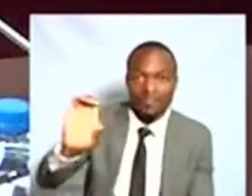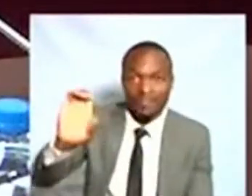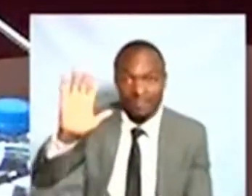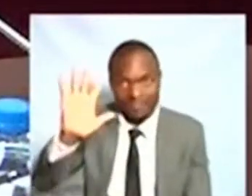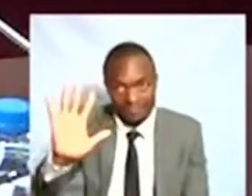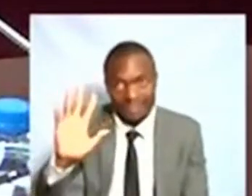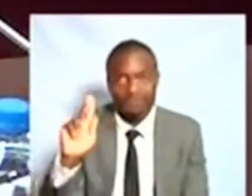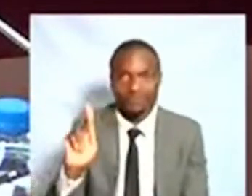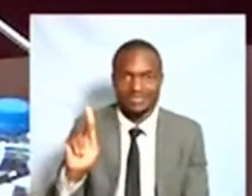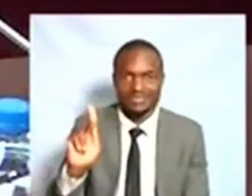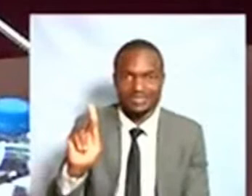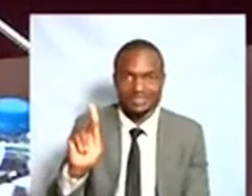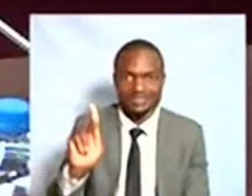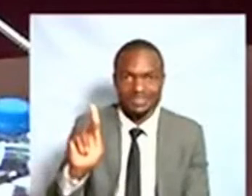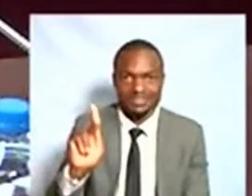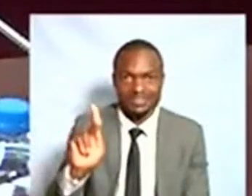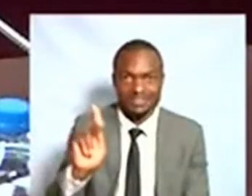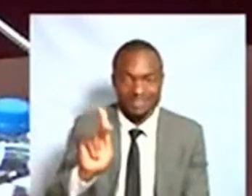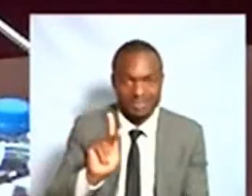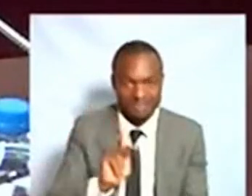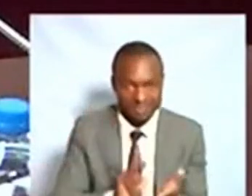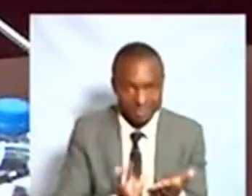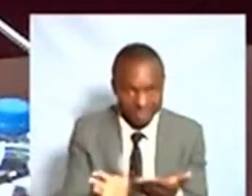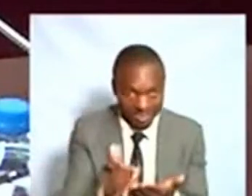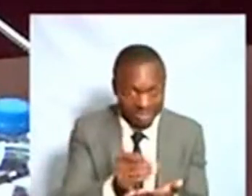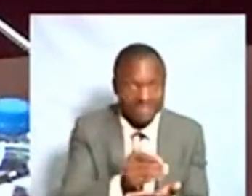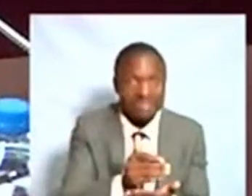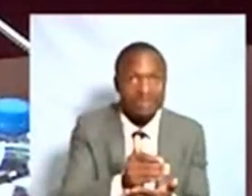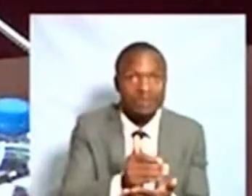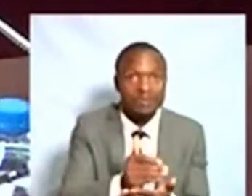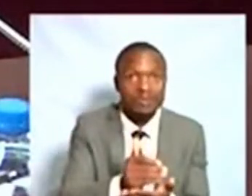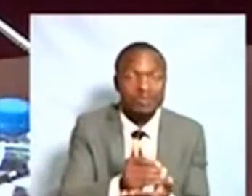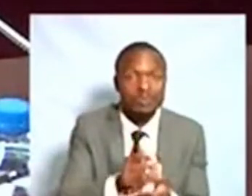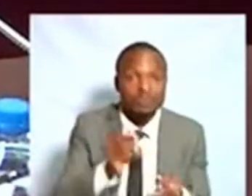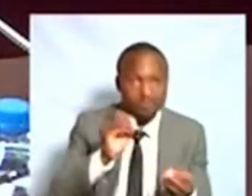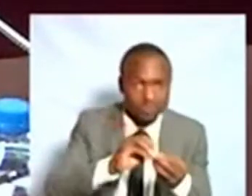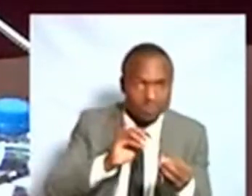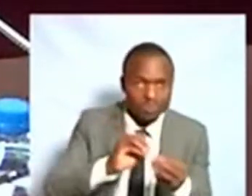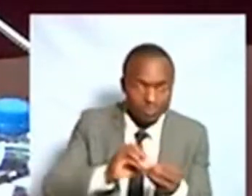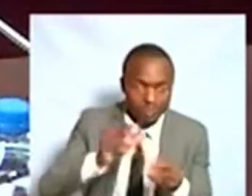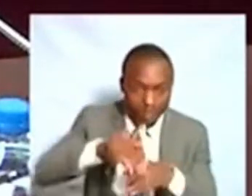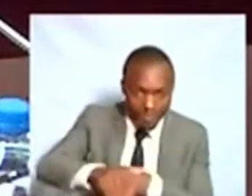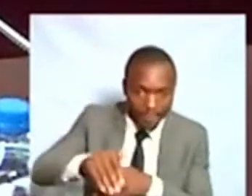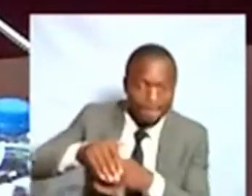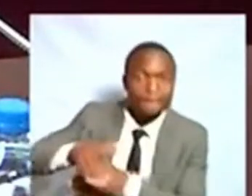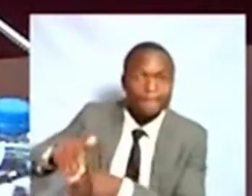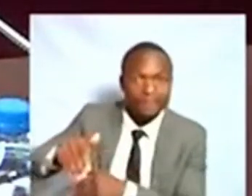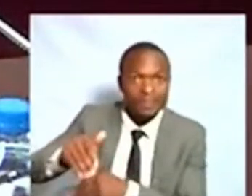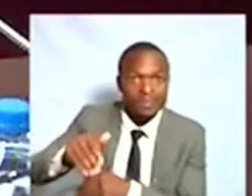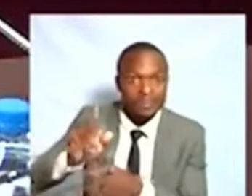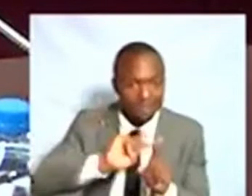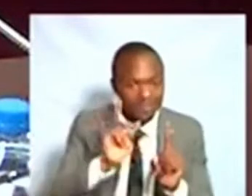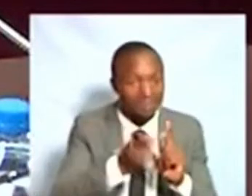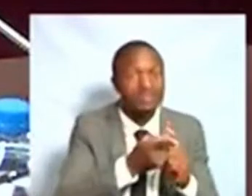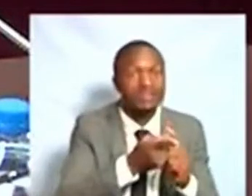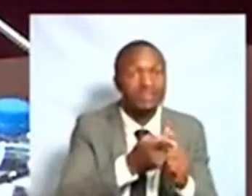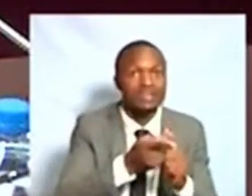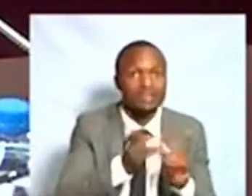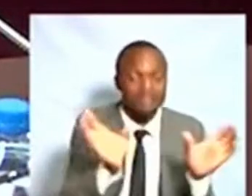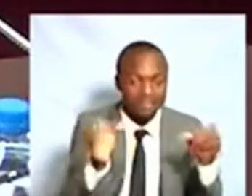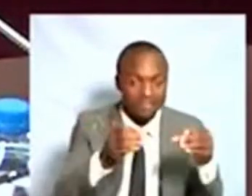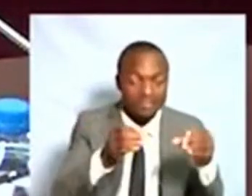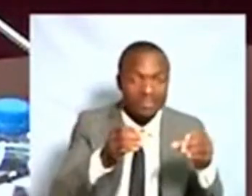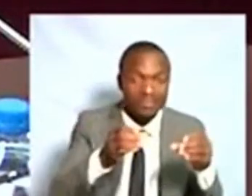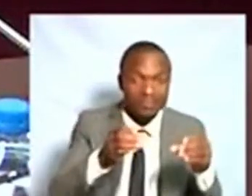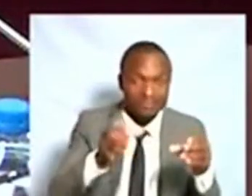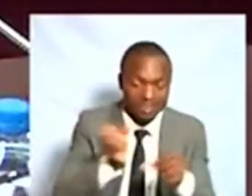3,405 kwacha. Over collection was due to more guns being registered in the district, as the council had gun license